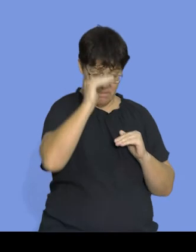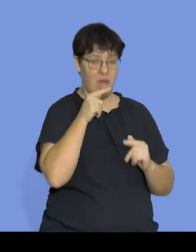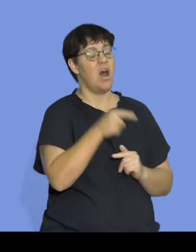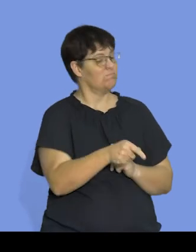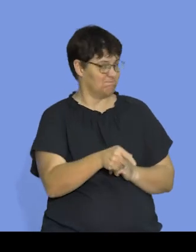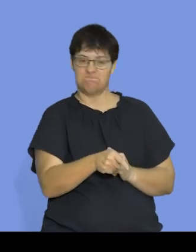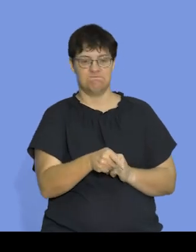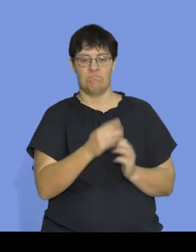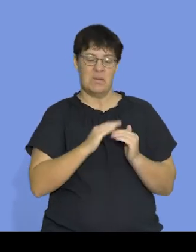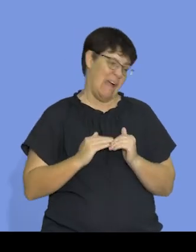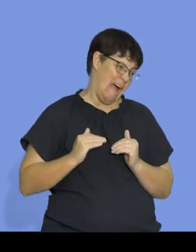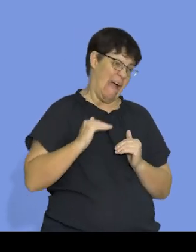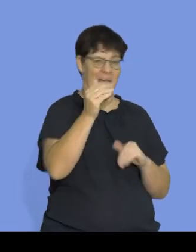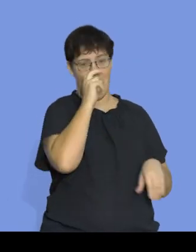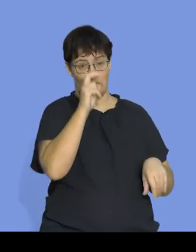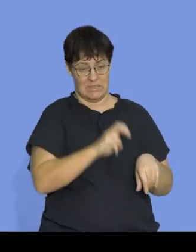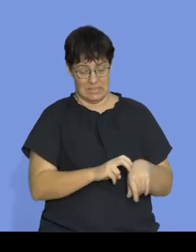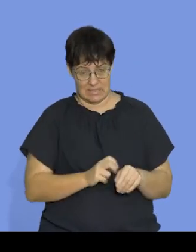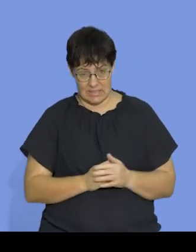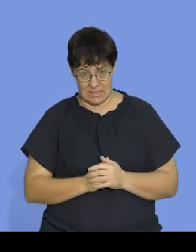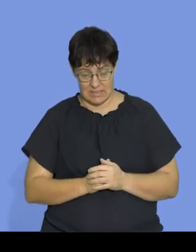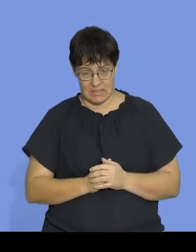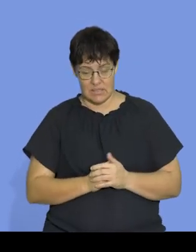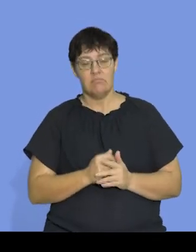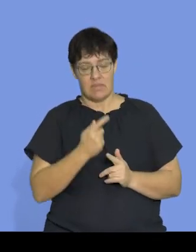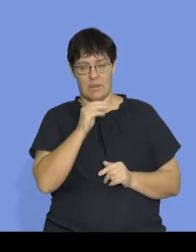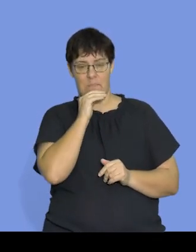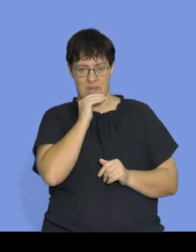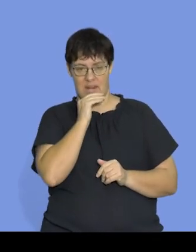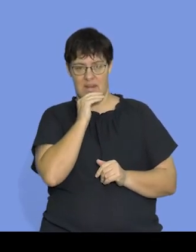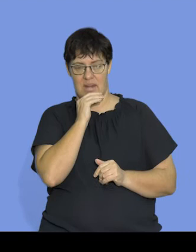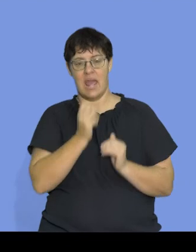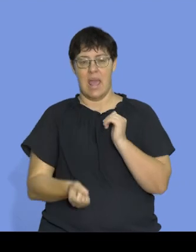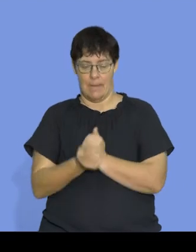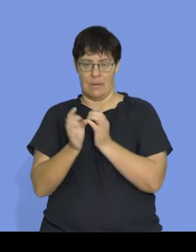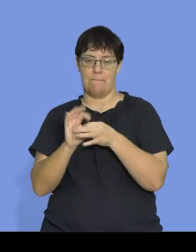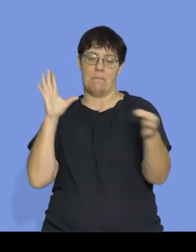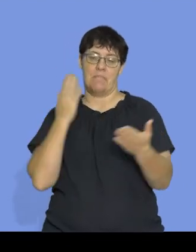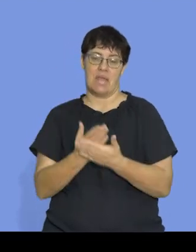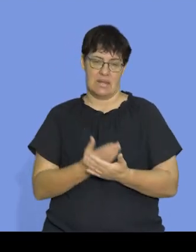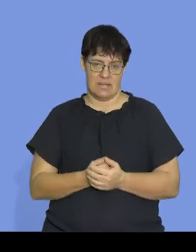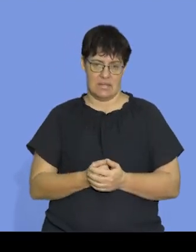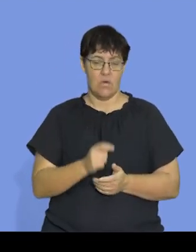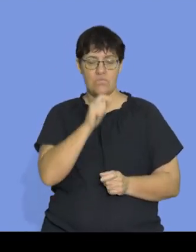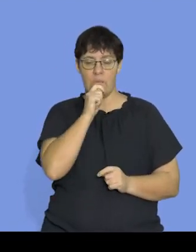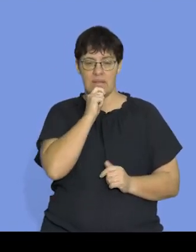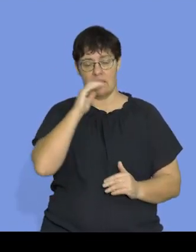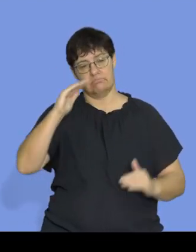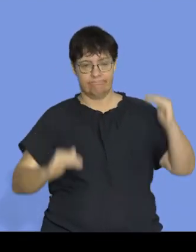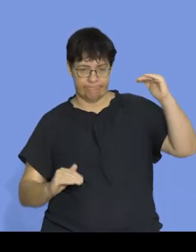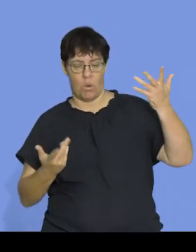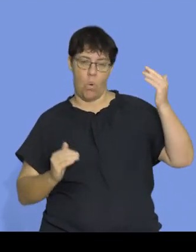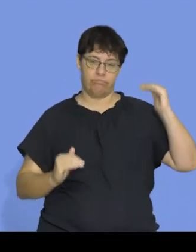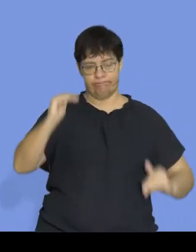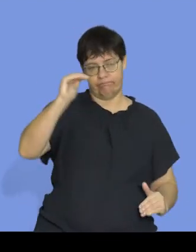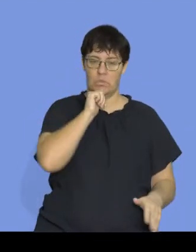comparatively higher amount of energy for them to actually take place, whether they are endothermic or exothermic. And then